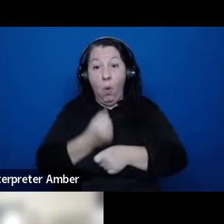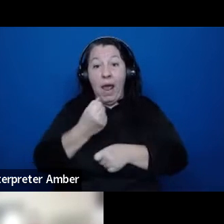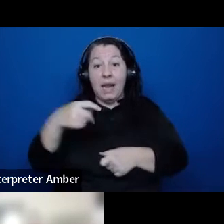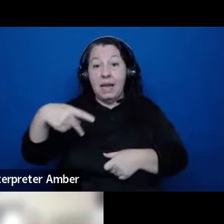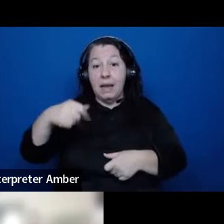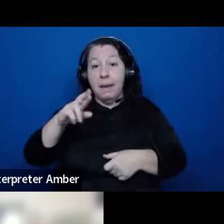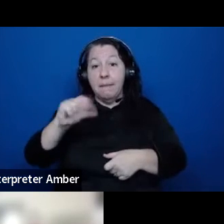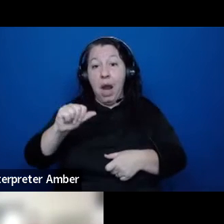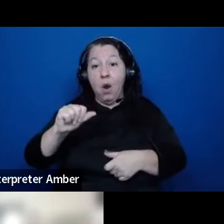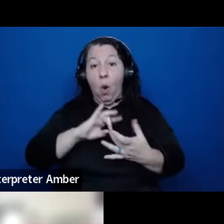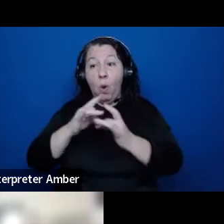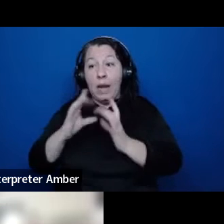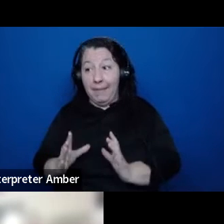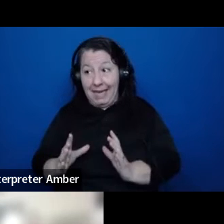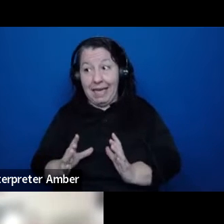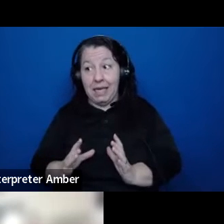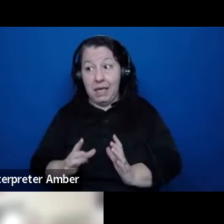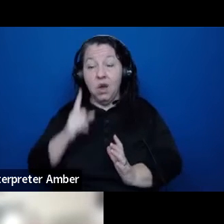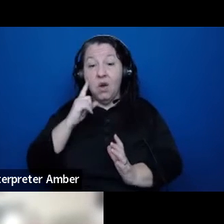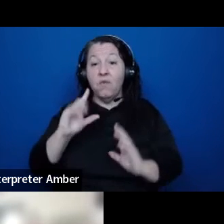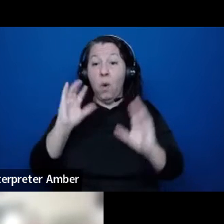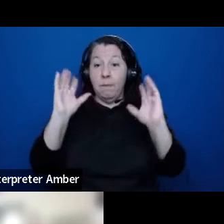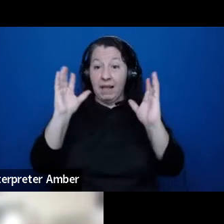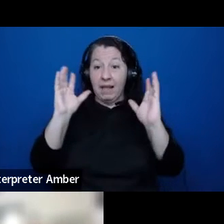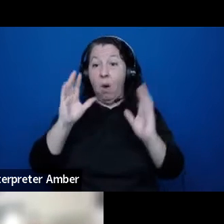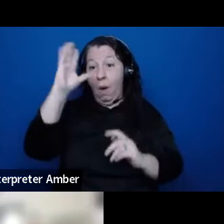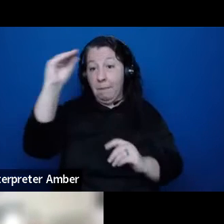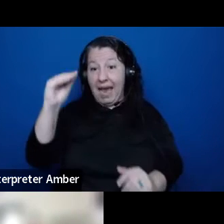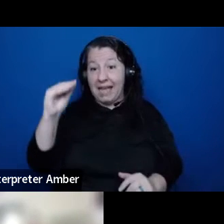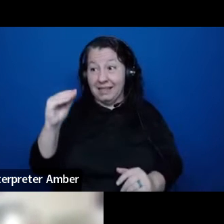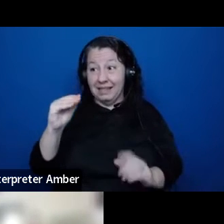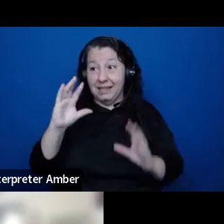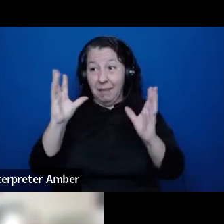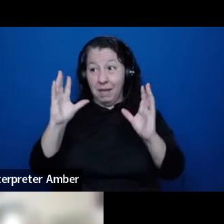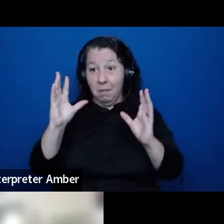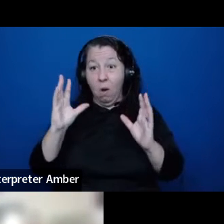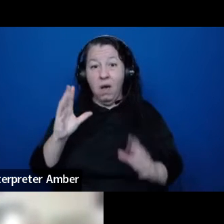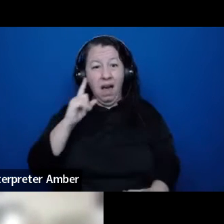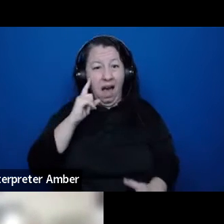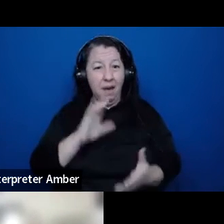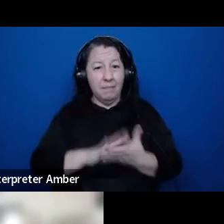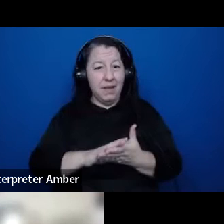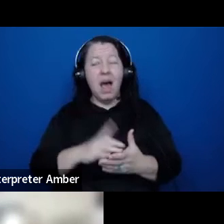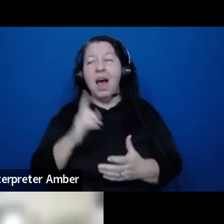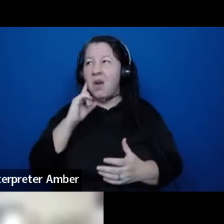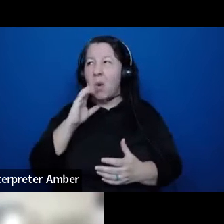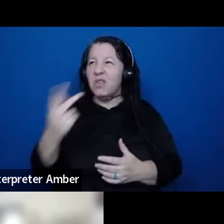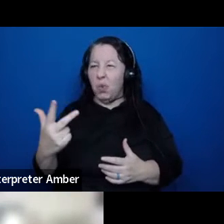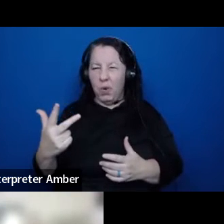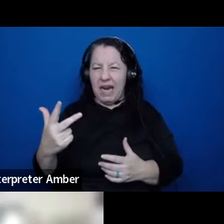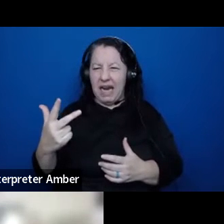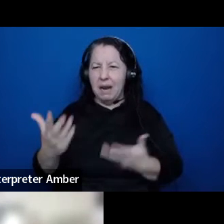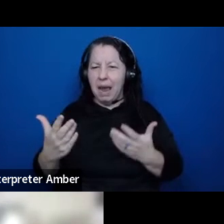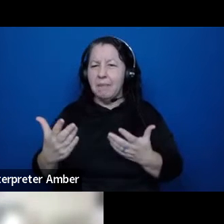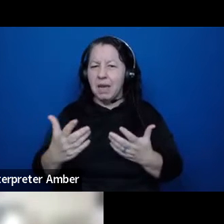Paralympian for basketball, in men's basketball, for like, I think he definitely has 3 gold medals, maybe more.